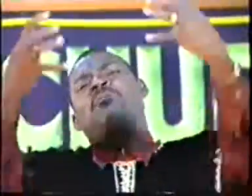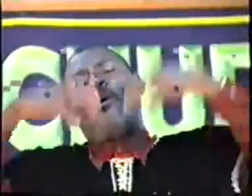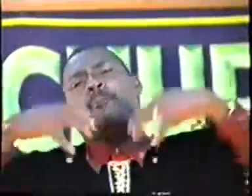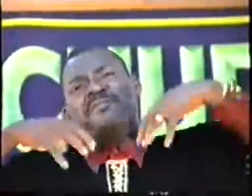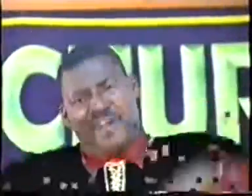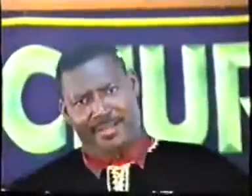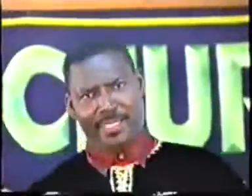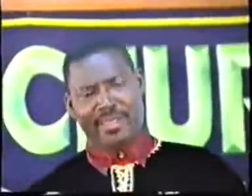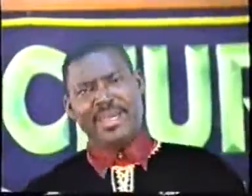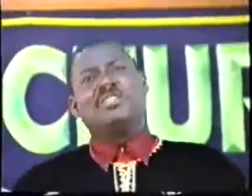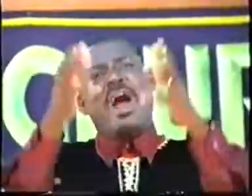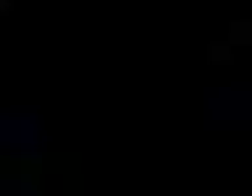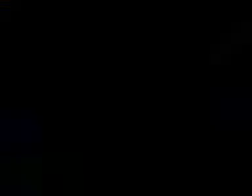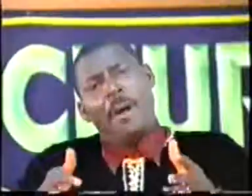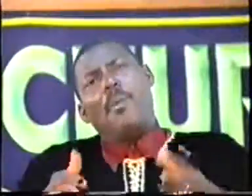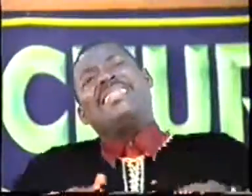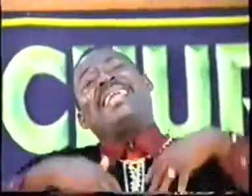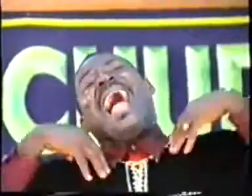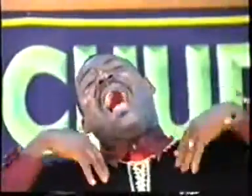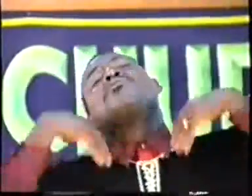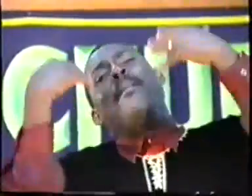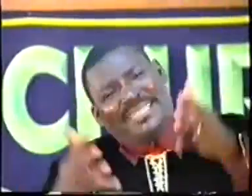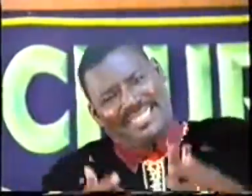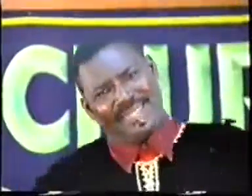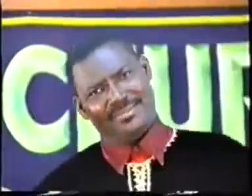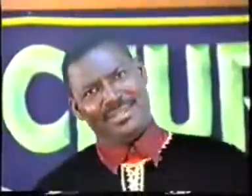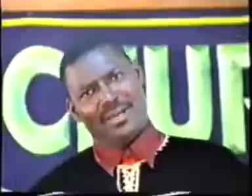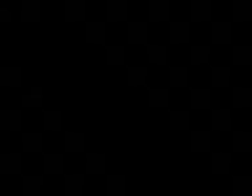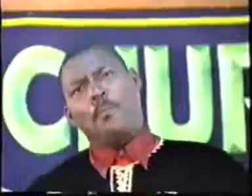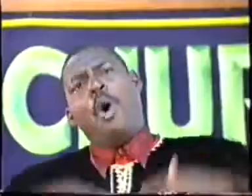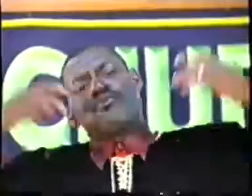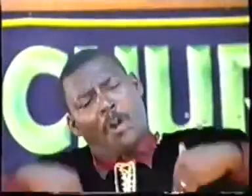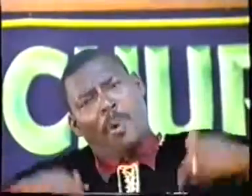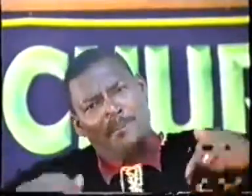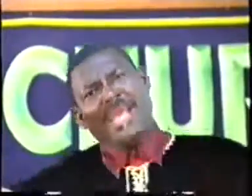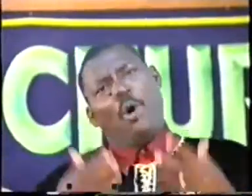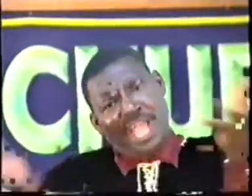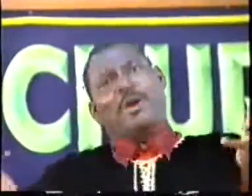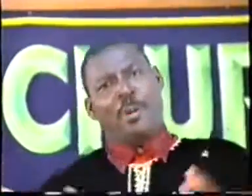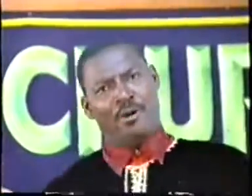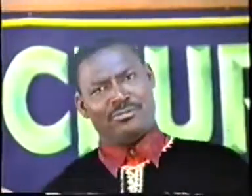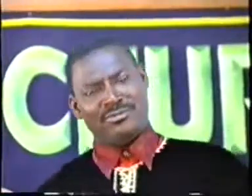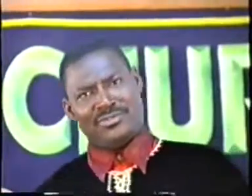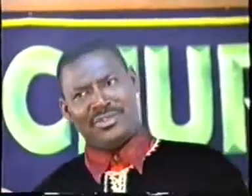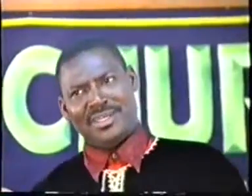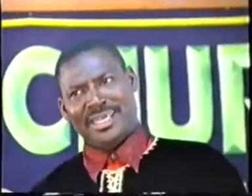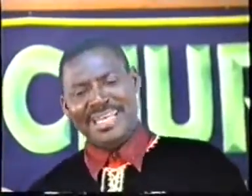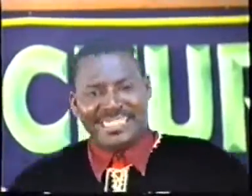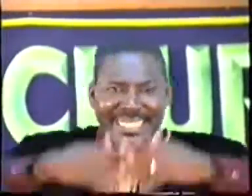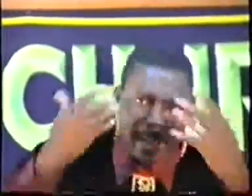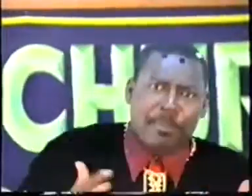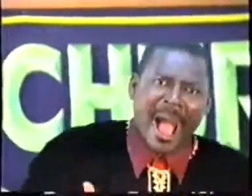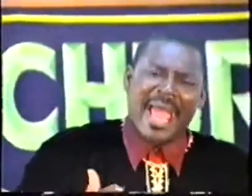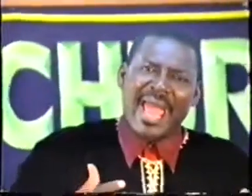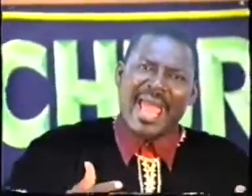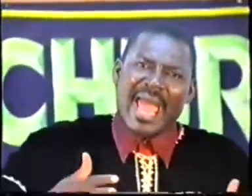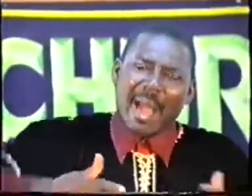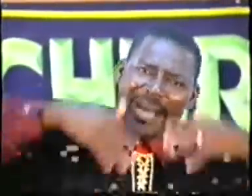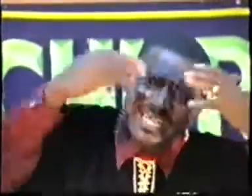mo fun me fe. Israel for more than the arm robbers. More rob me onyankopon. Then ti